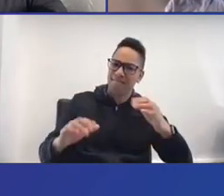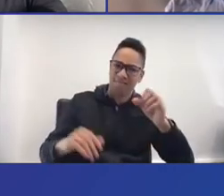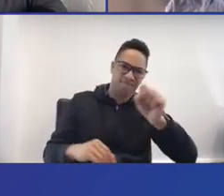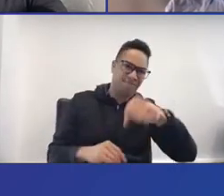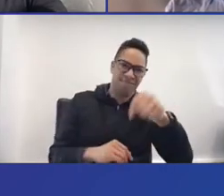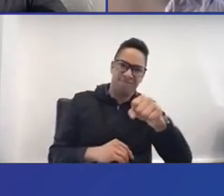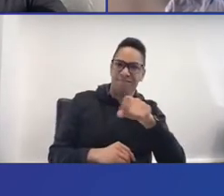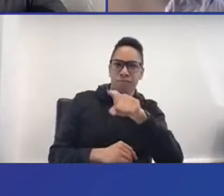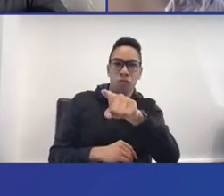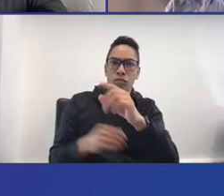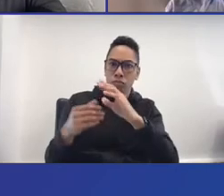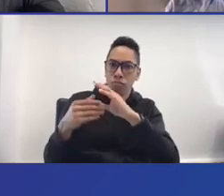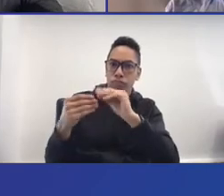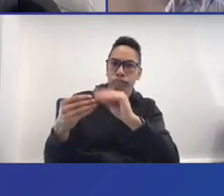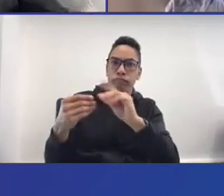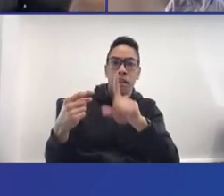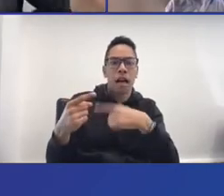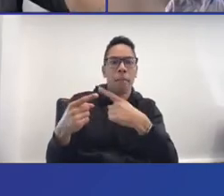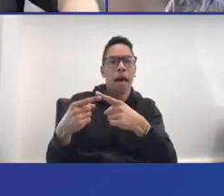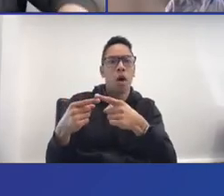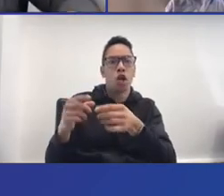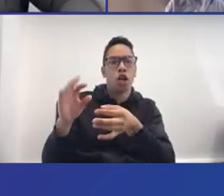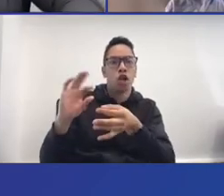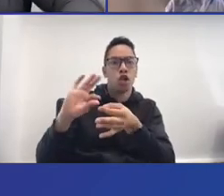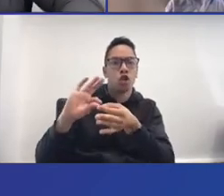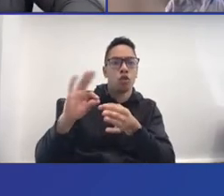saying about interpreting